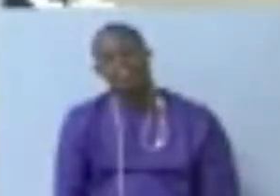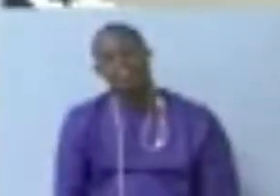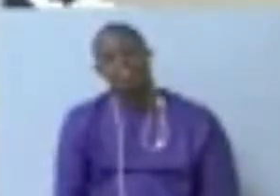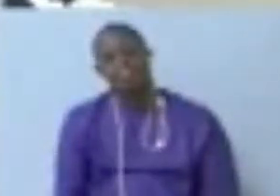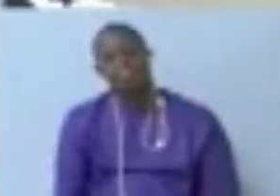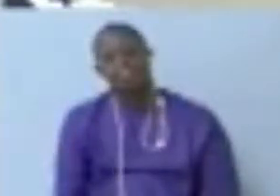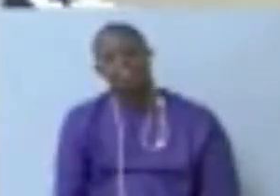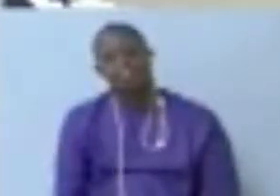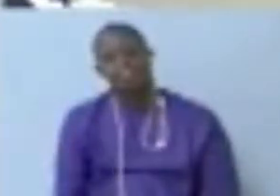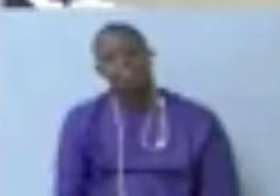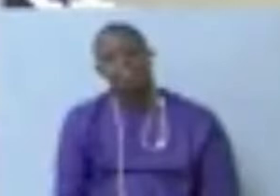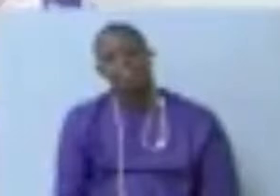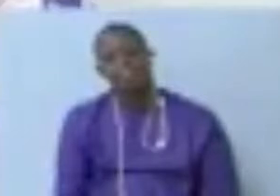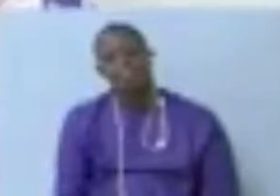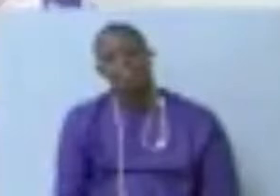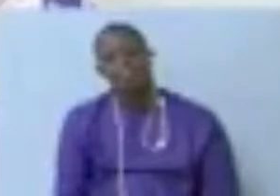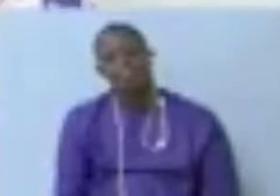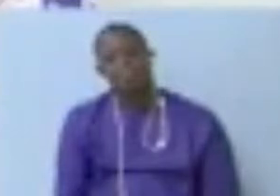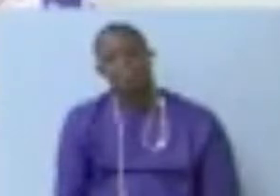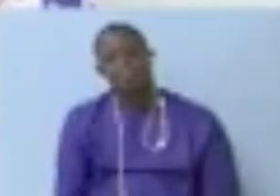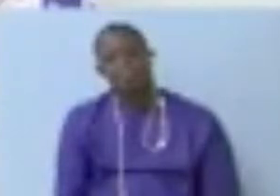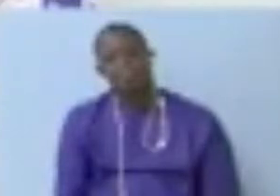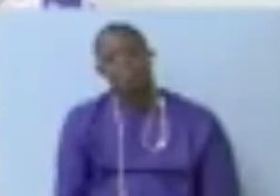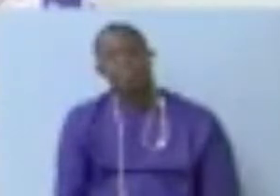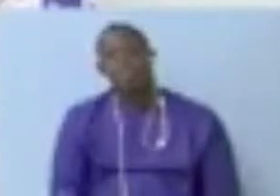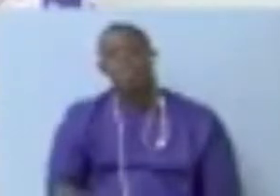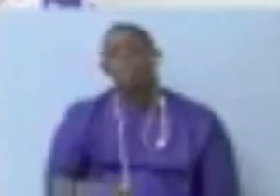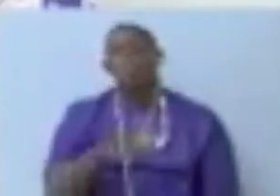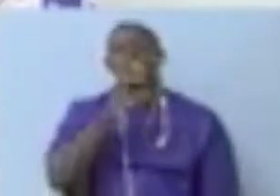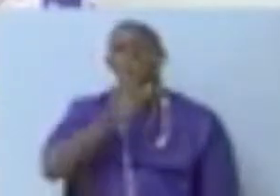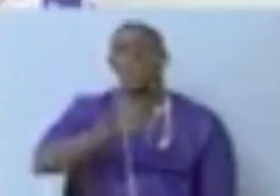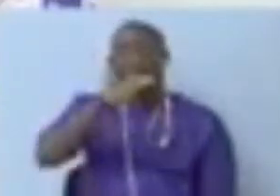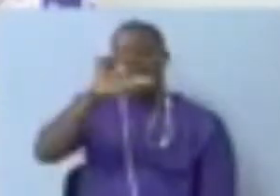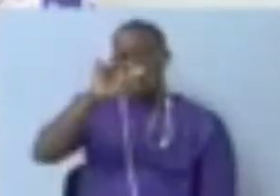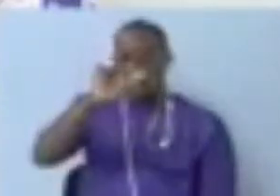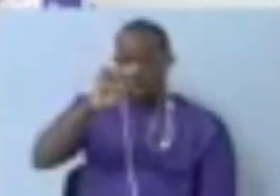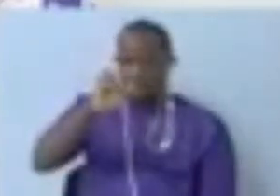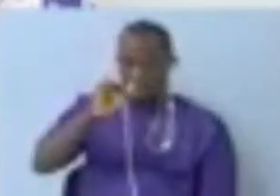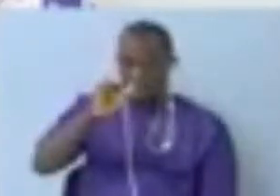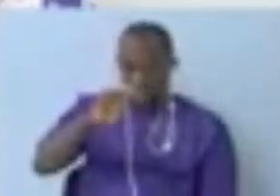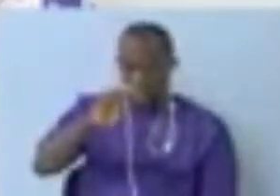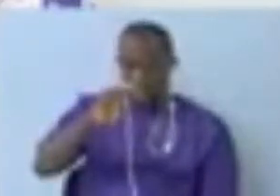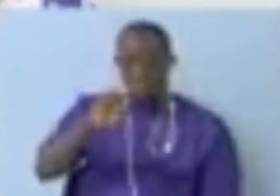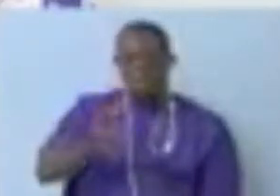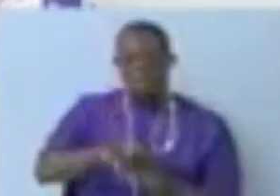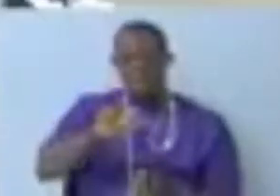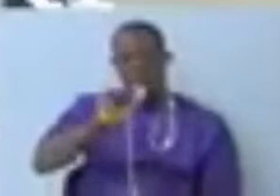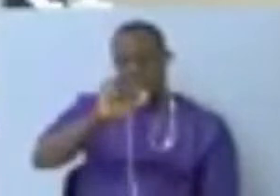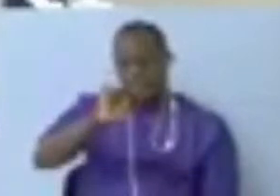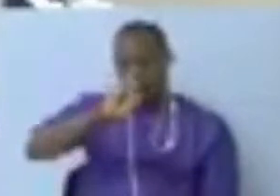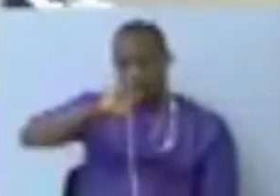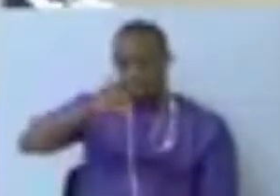Mr. Lamin AMS Jobarteh redesignation. What is the date of the document?